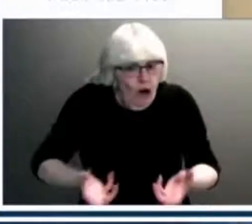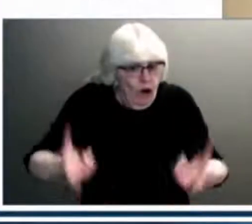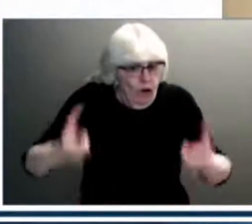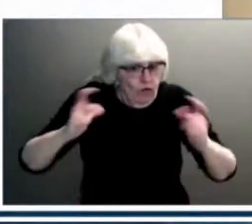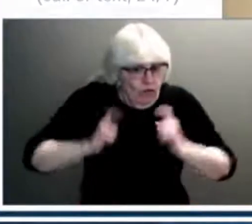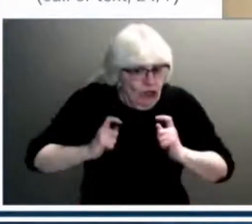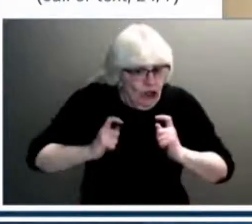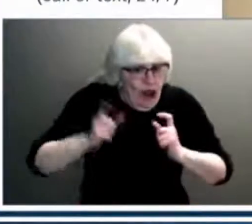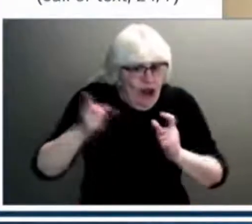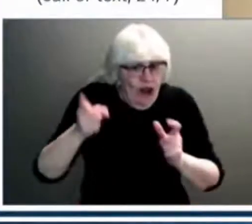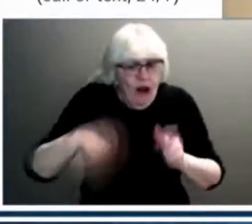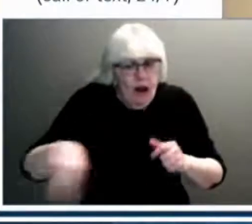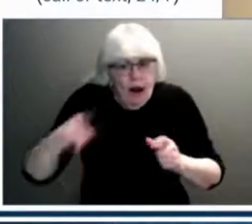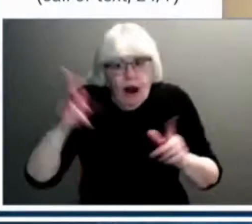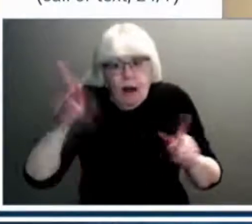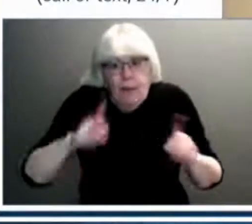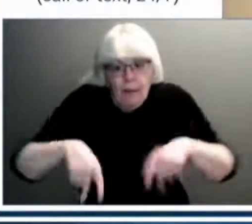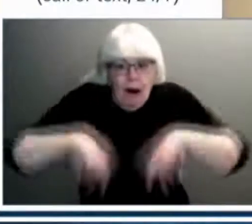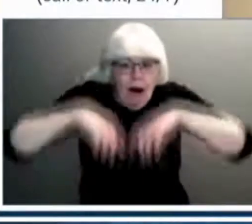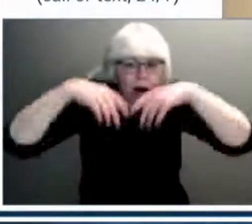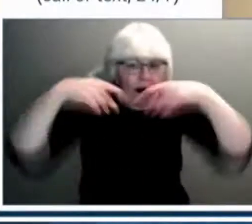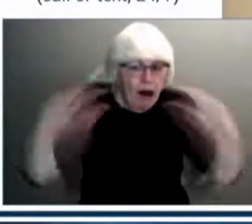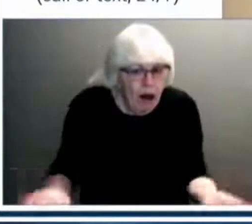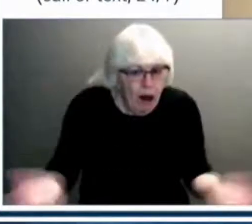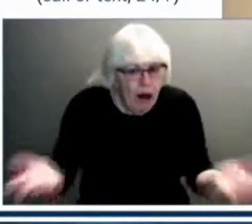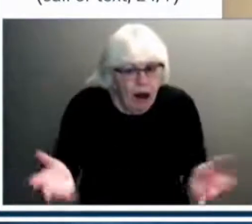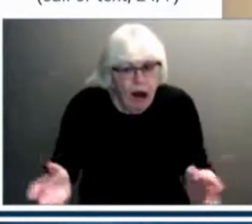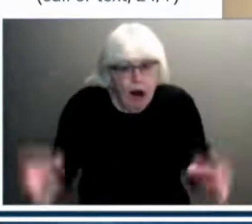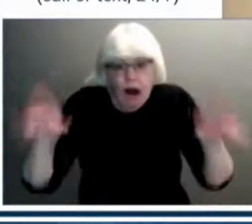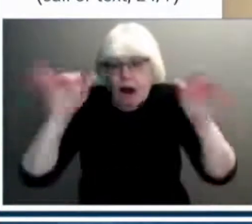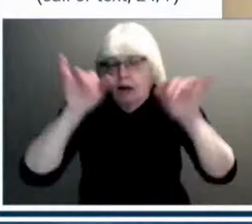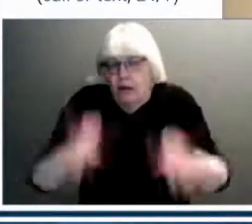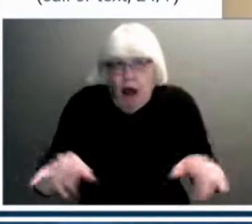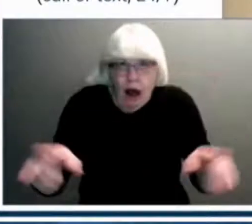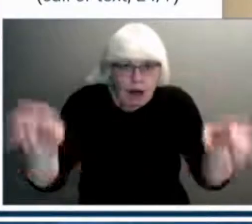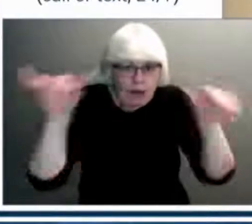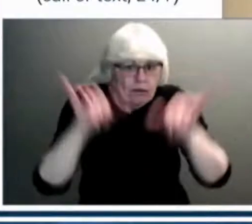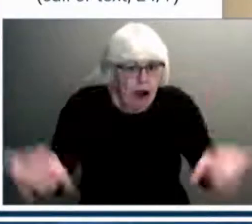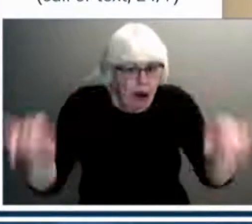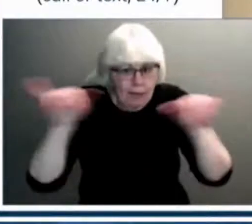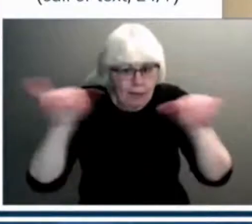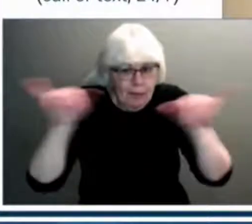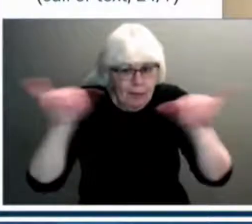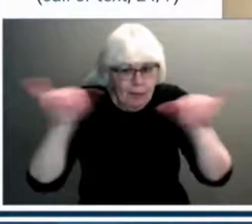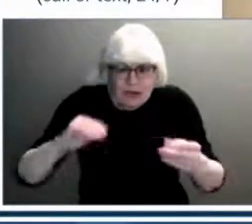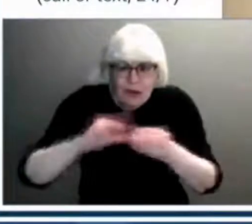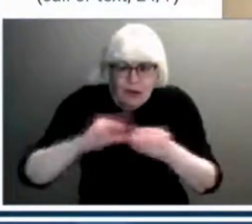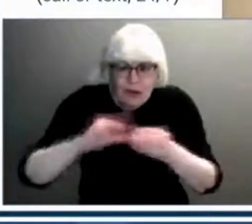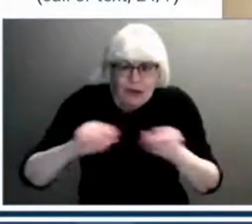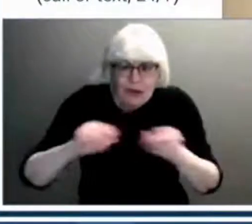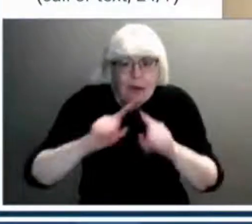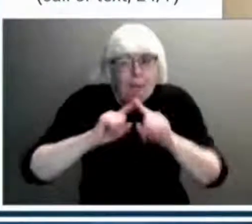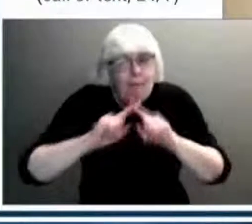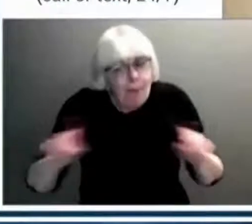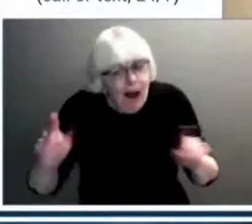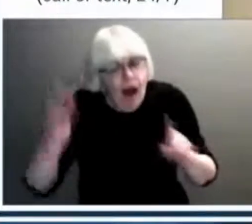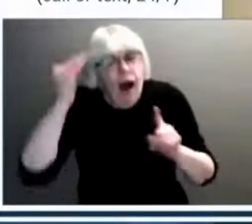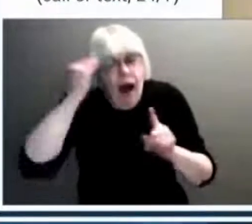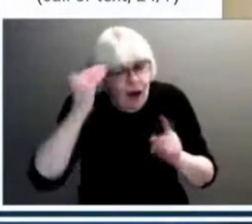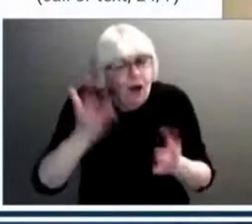get while there are people that are critical, I also get lots of people reaching out and saying, giving me support and